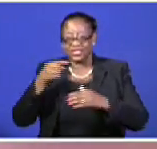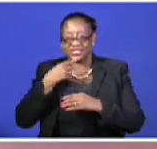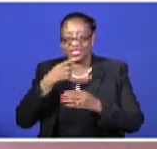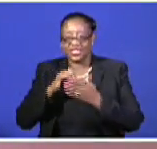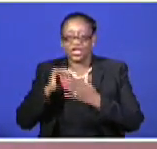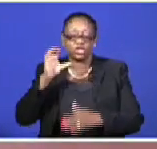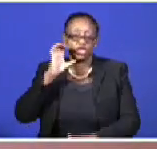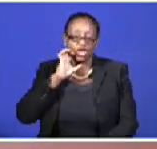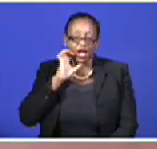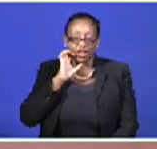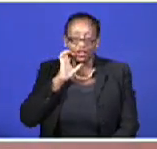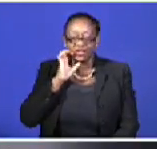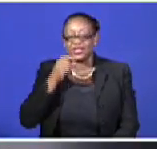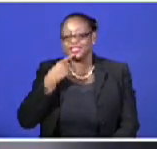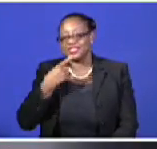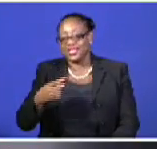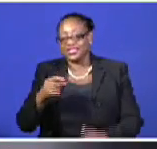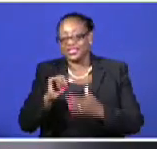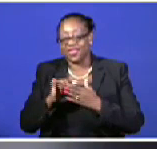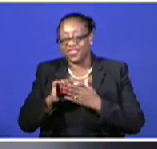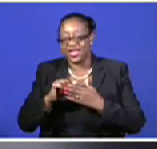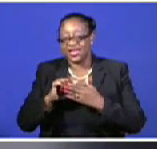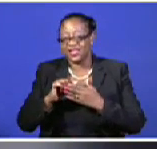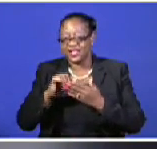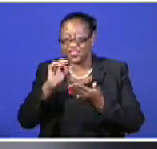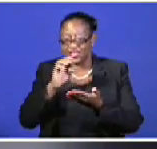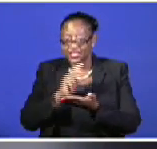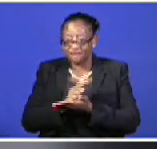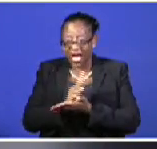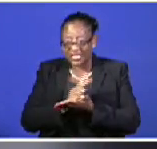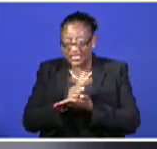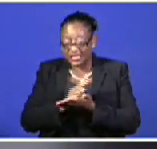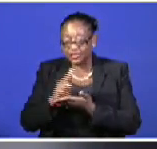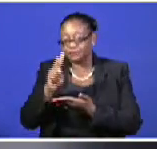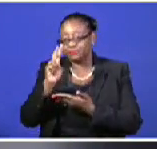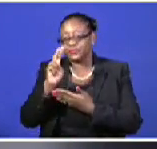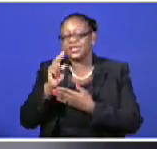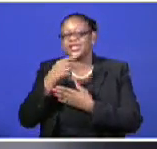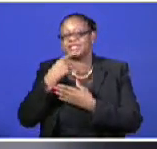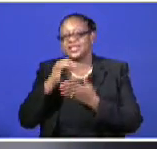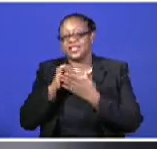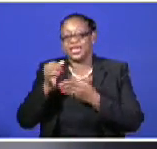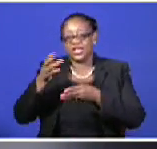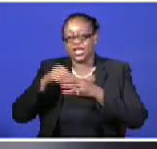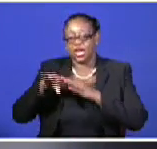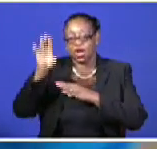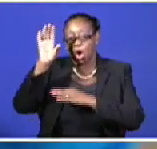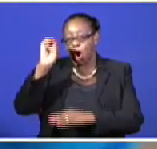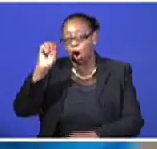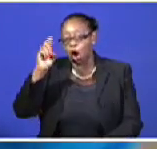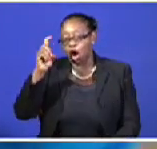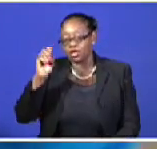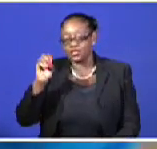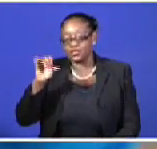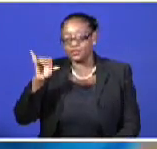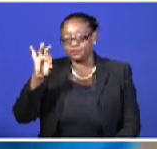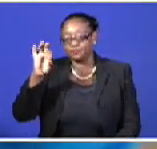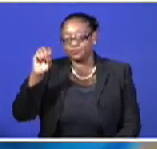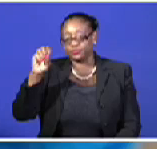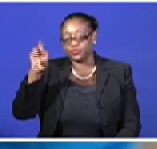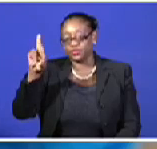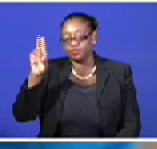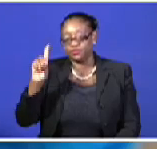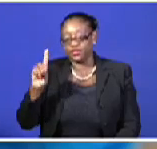Dr. Charlotte Page Roll says this potential antidote by the University of Oxford's Jenner Institute is currently